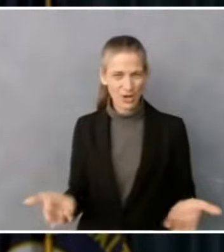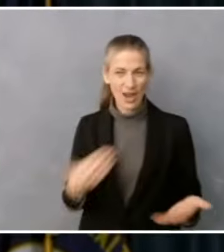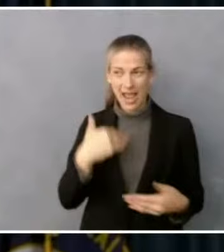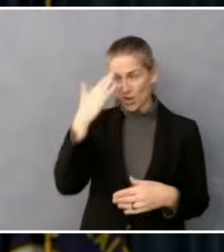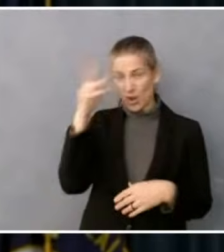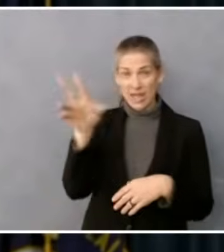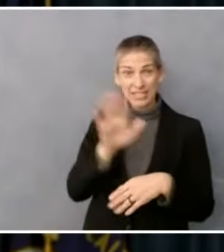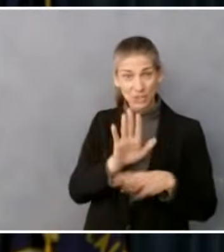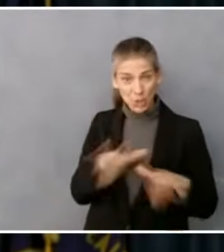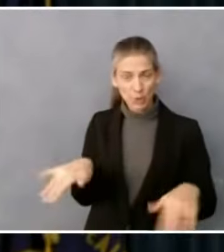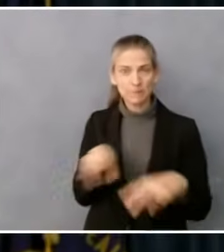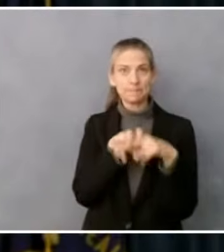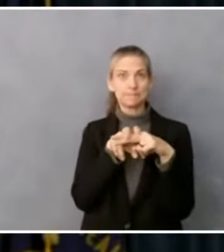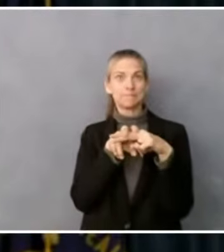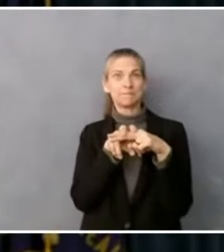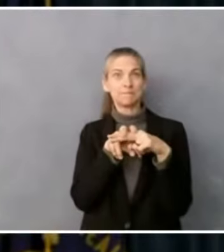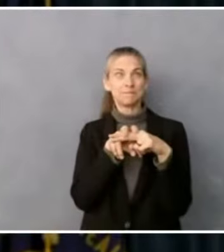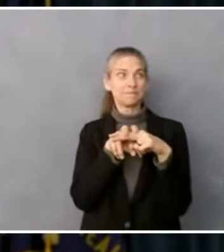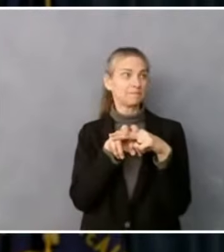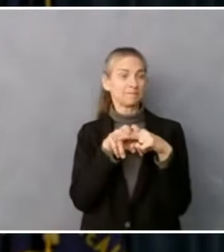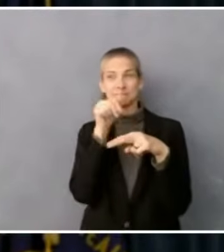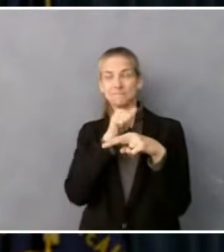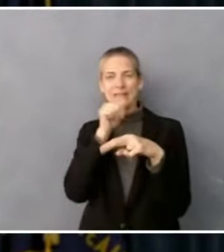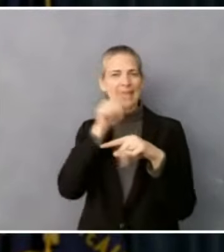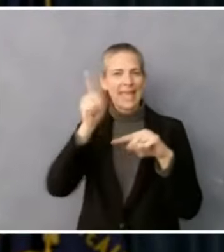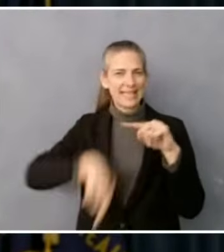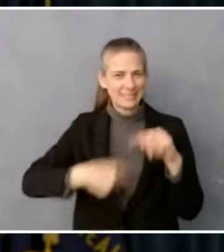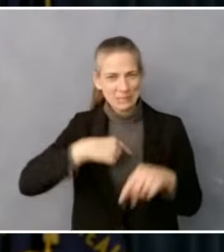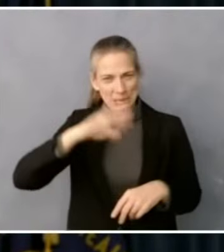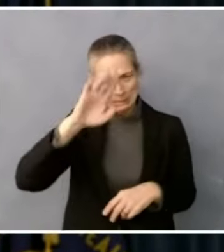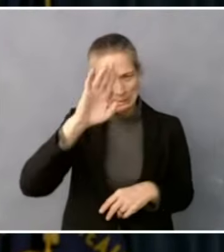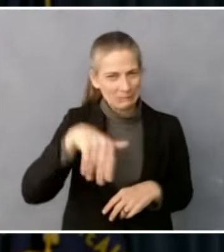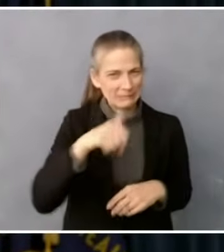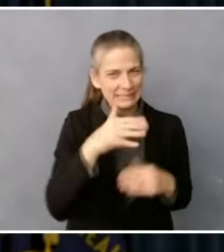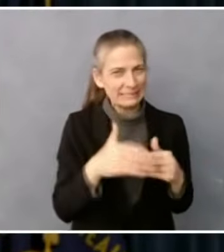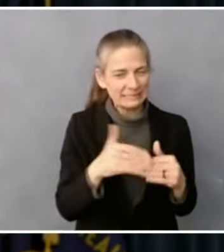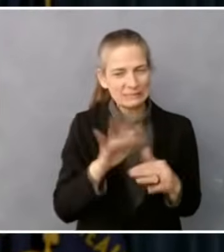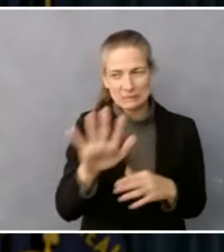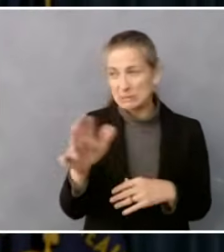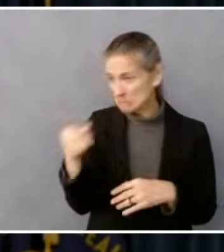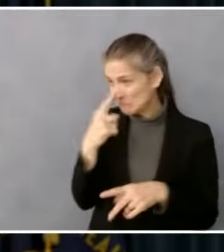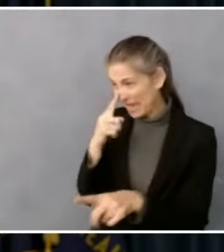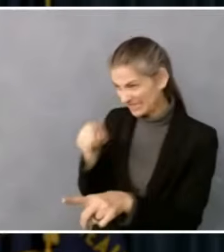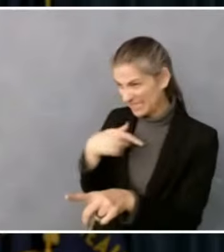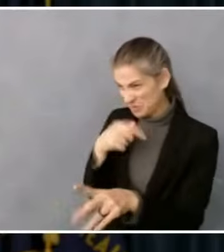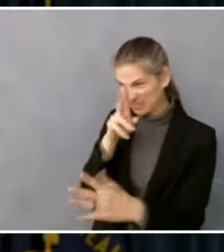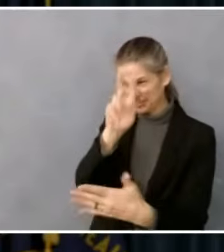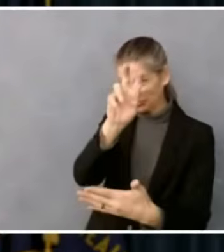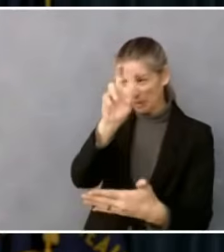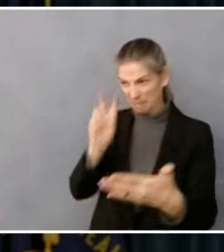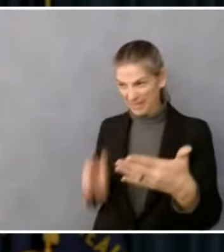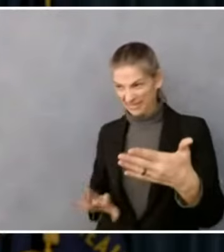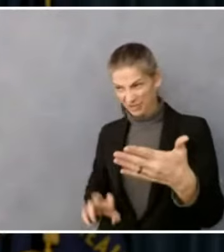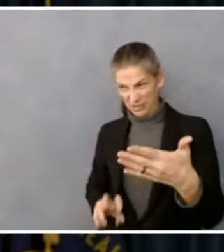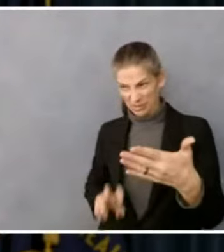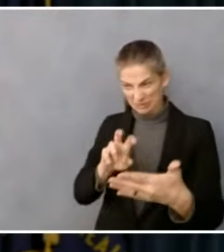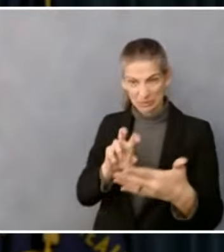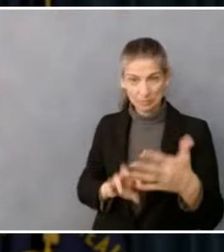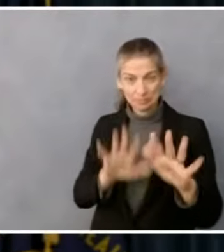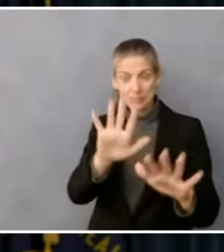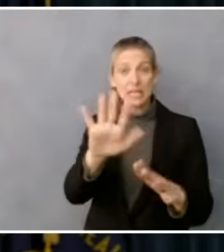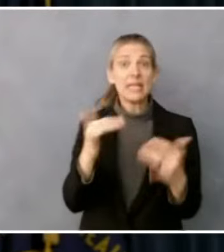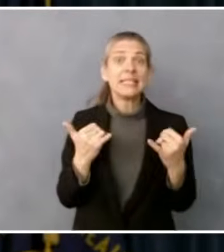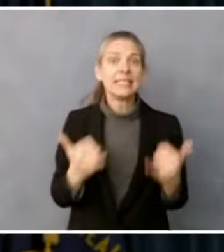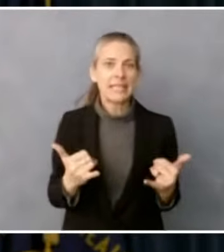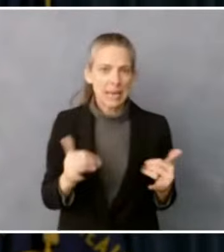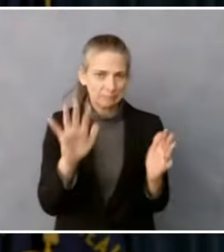kiddo can't be that easy. So if you don't mind, Judge, I'm going to jump to them. Today, we're going to put a